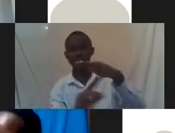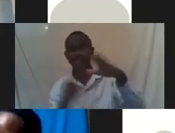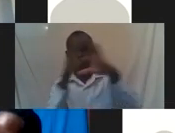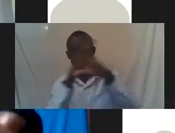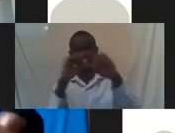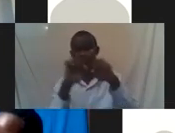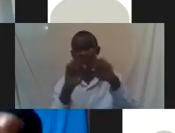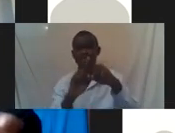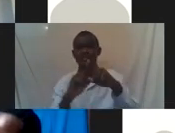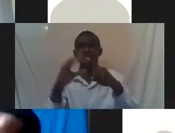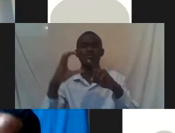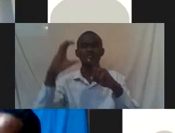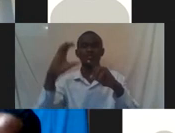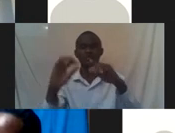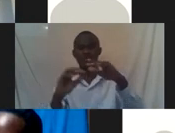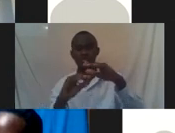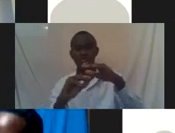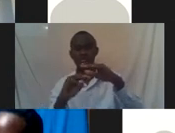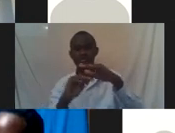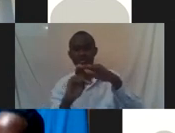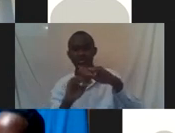minister, appoints deputies, appoints